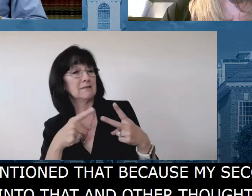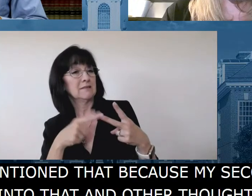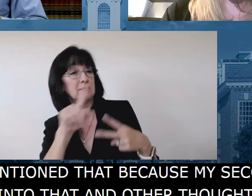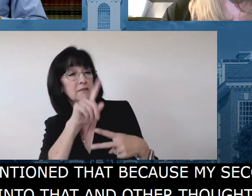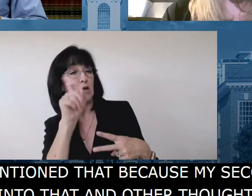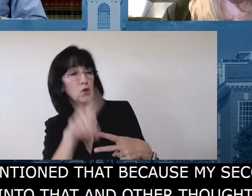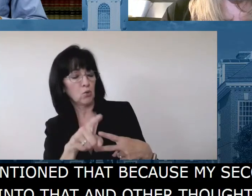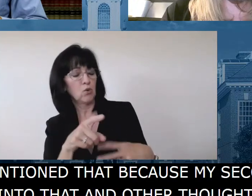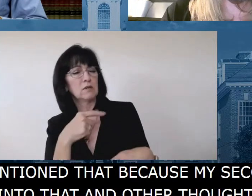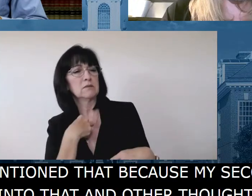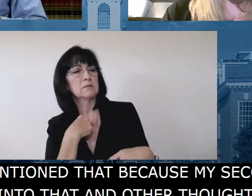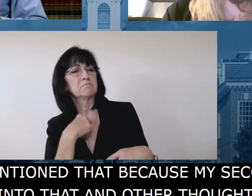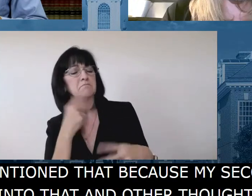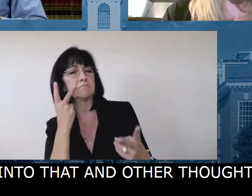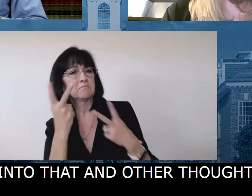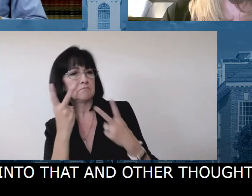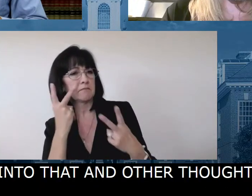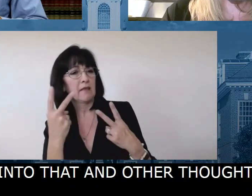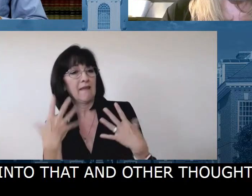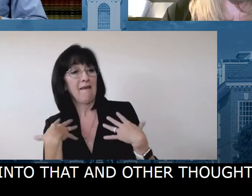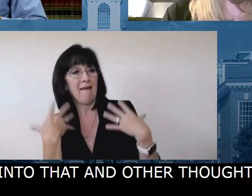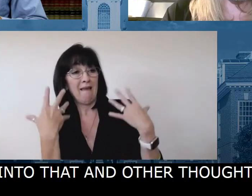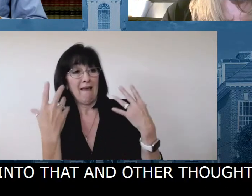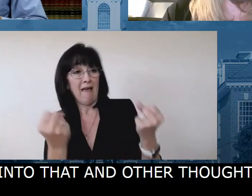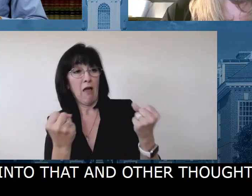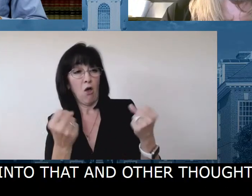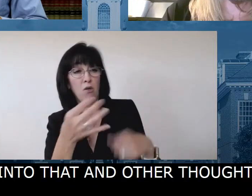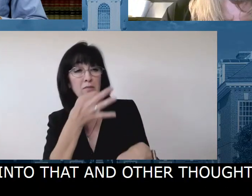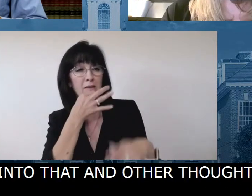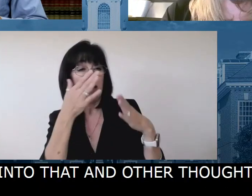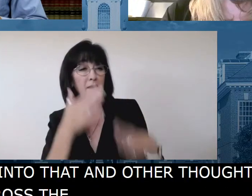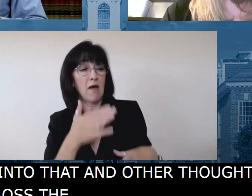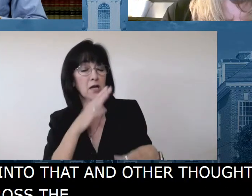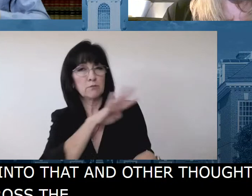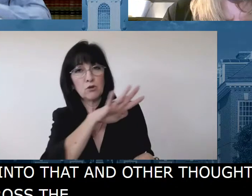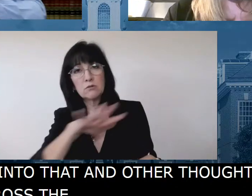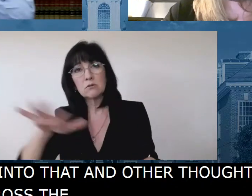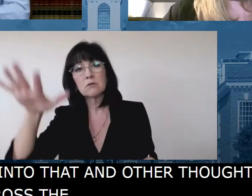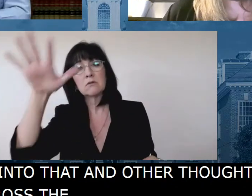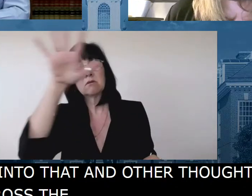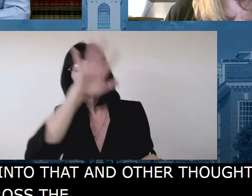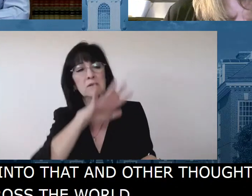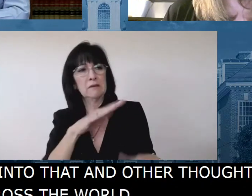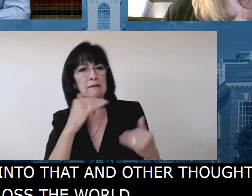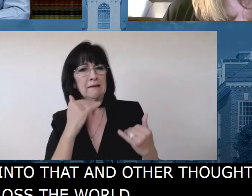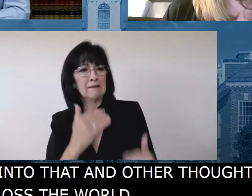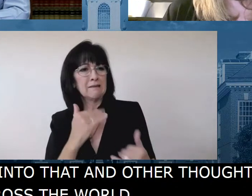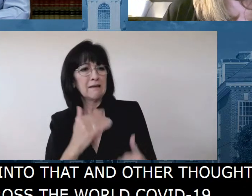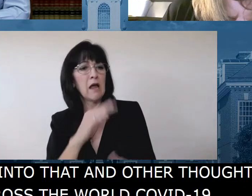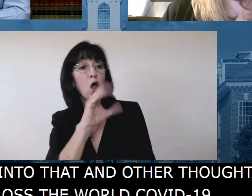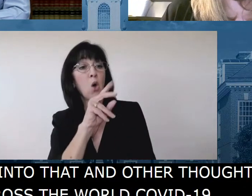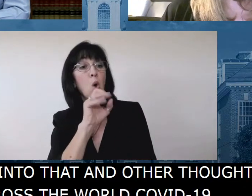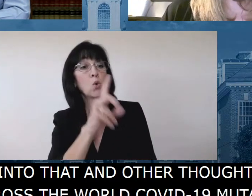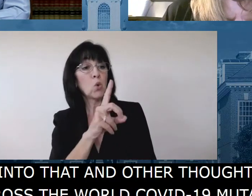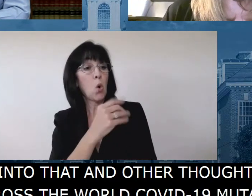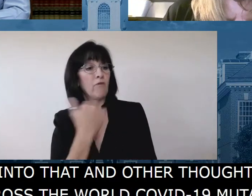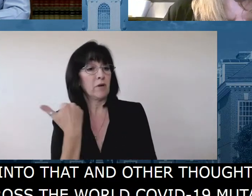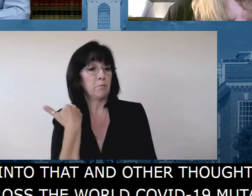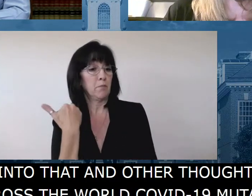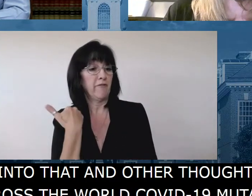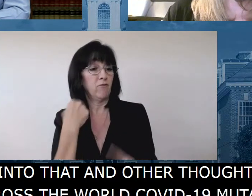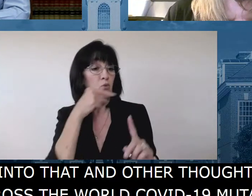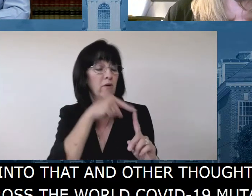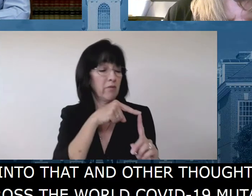the world at this point about this virus, the COVID-19 mutating so much that we can't get it under control.